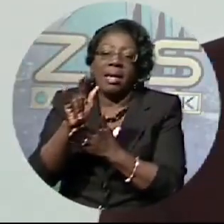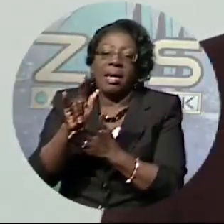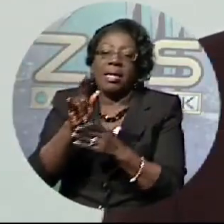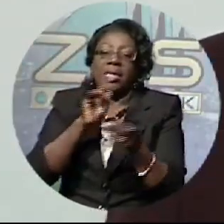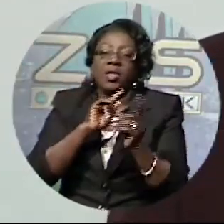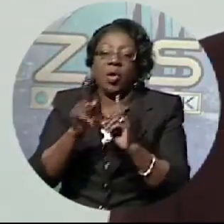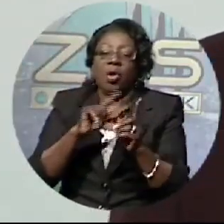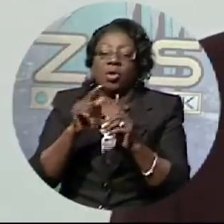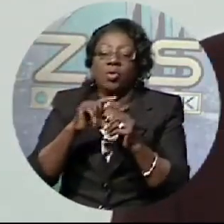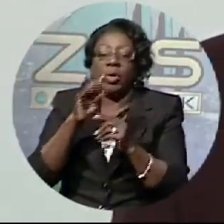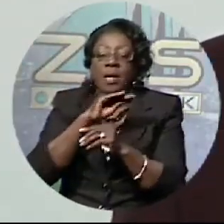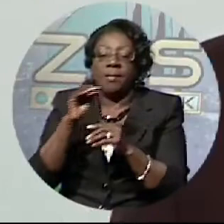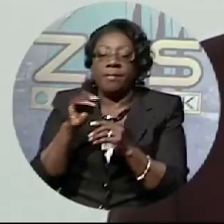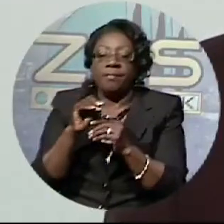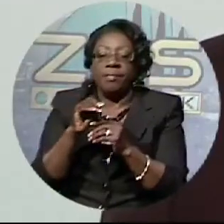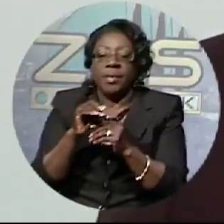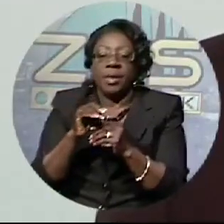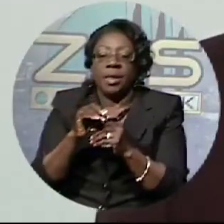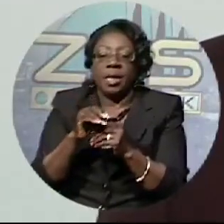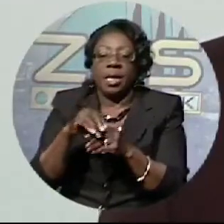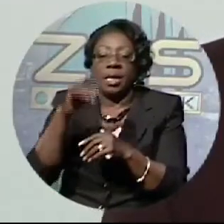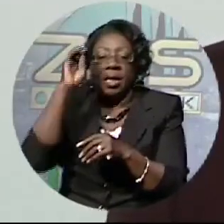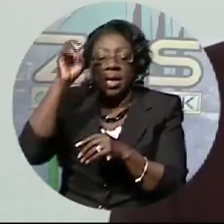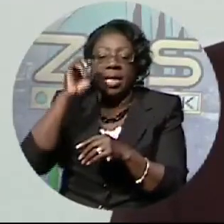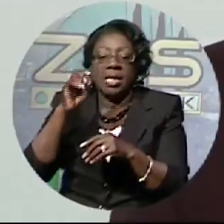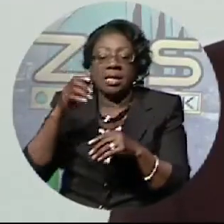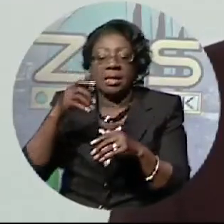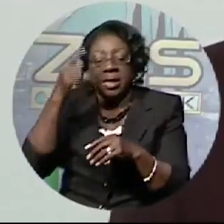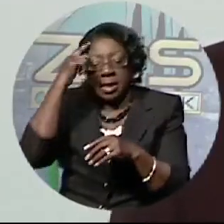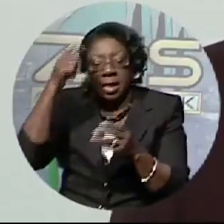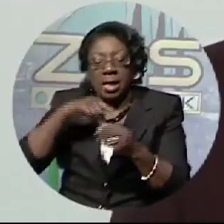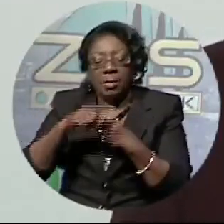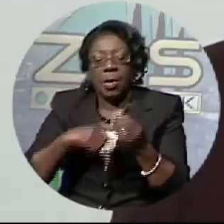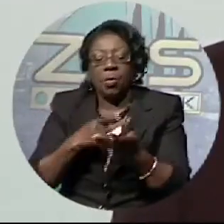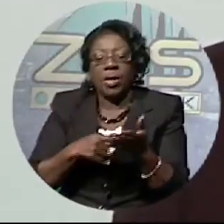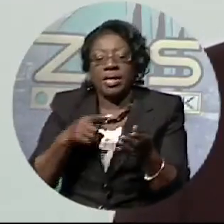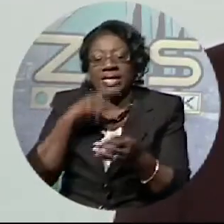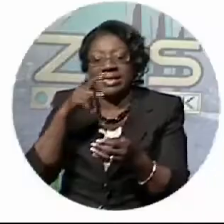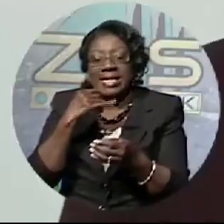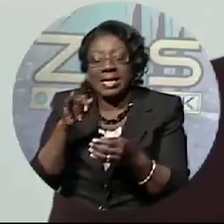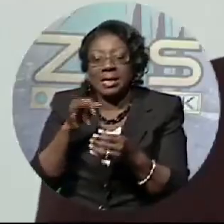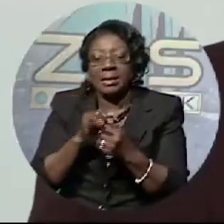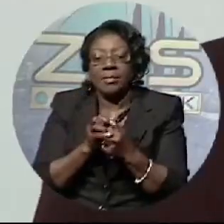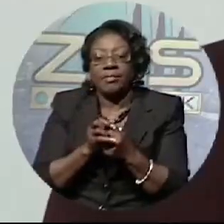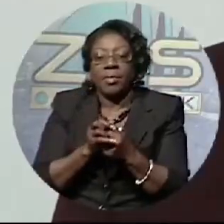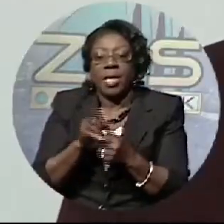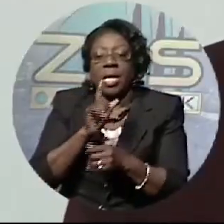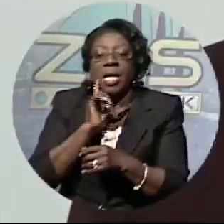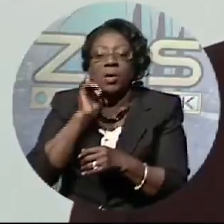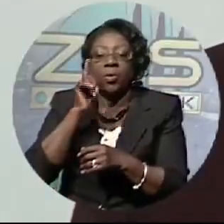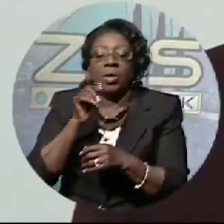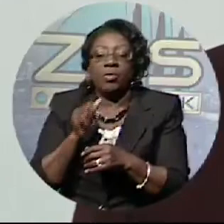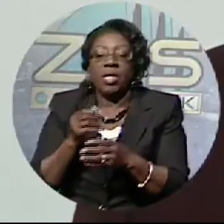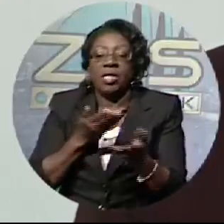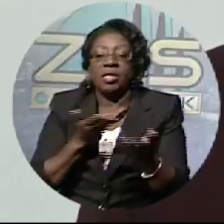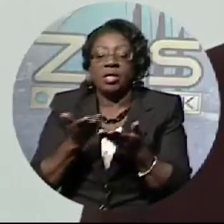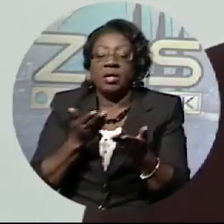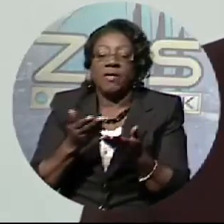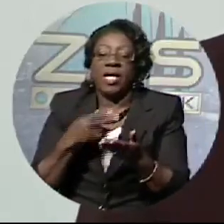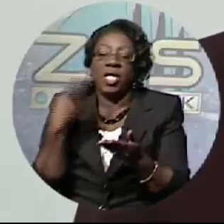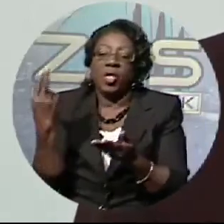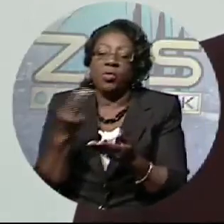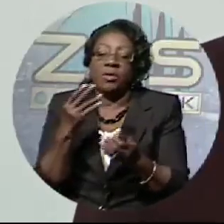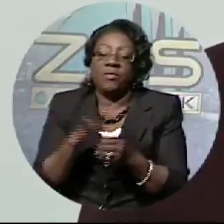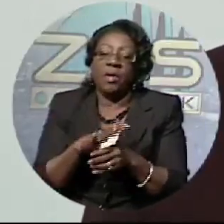him, and he is considering what they said, and he'll be getting back to them. It wouldn't really serve any useful purpose